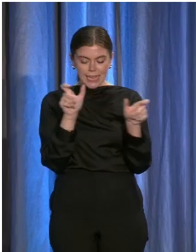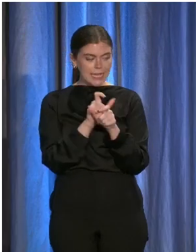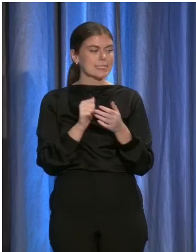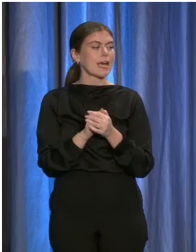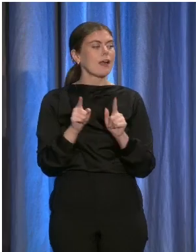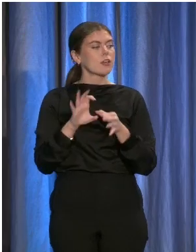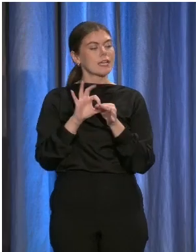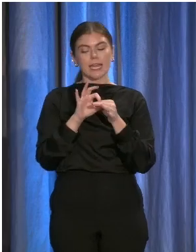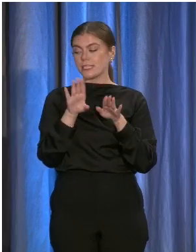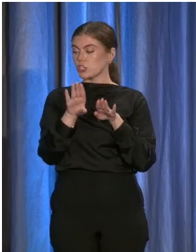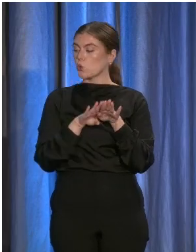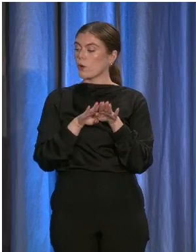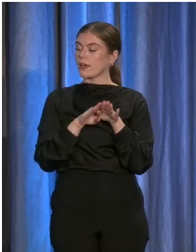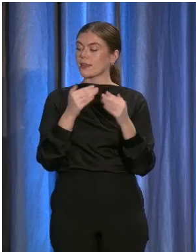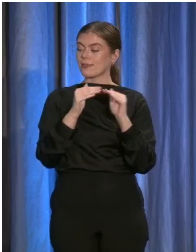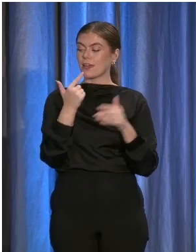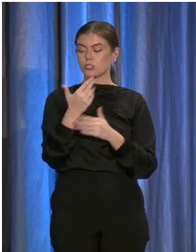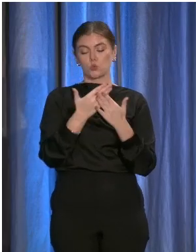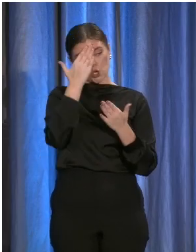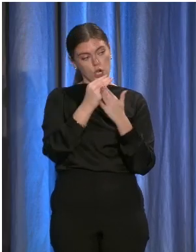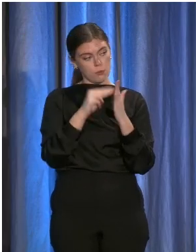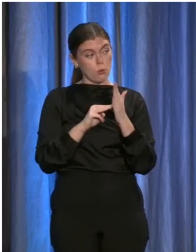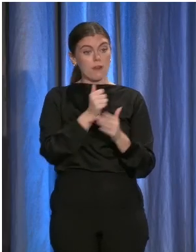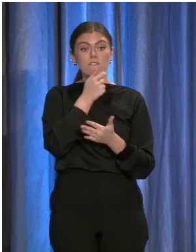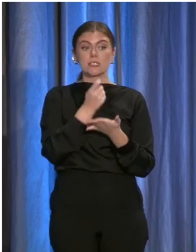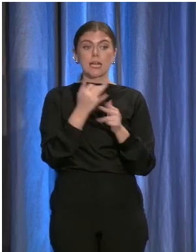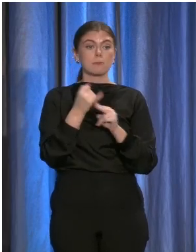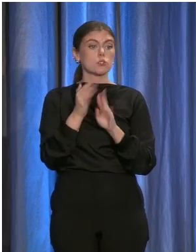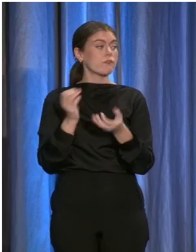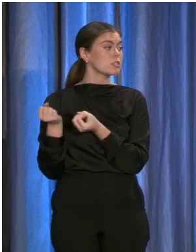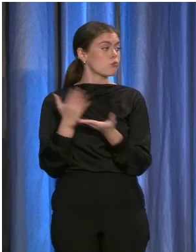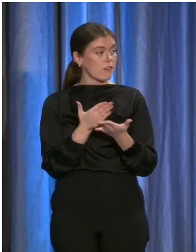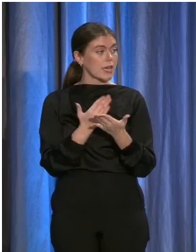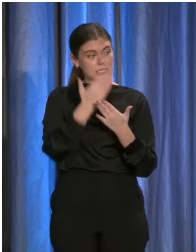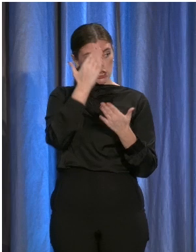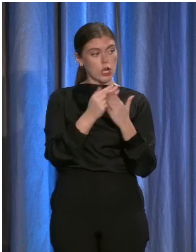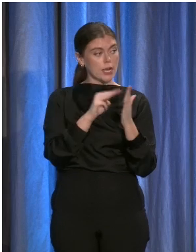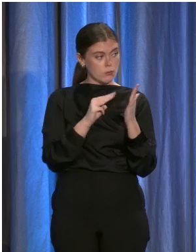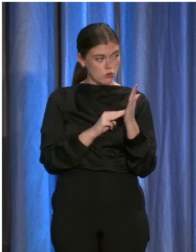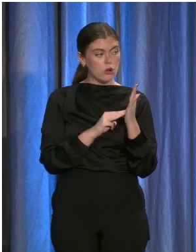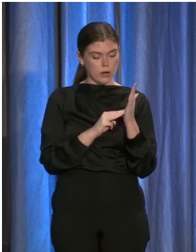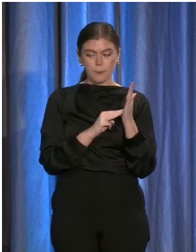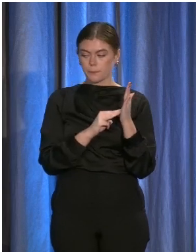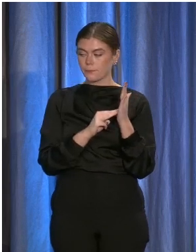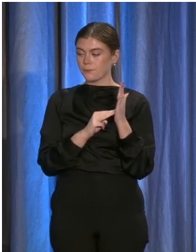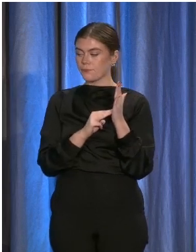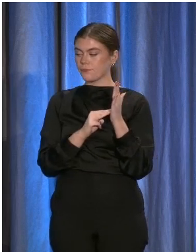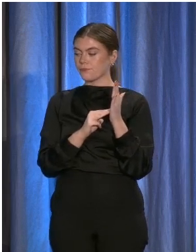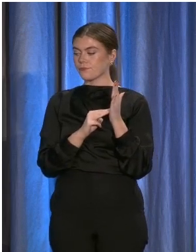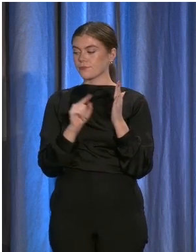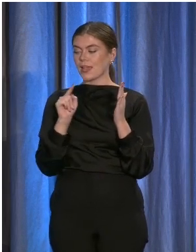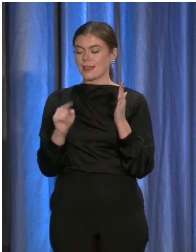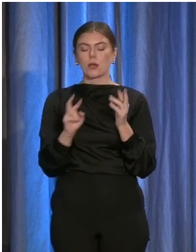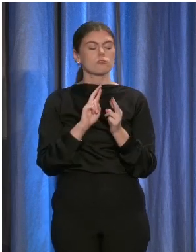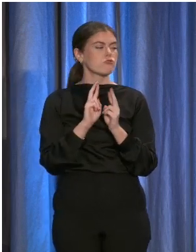learning programme. It's the first time the school have provided a level 2 learning programme, and it was initiated in